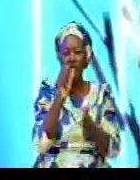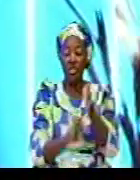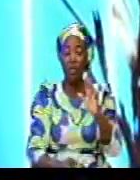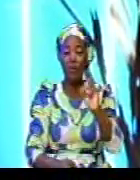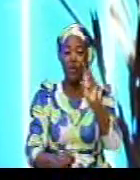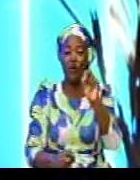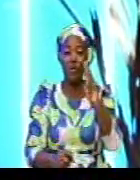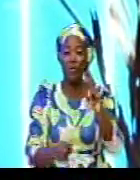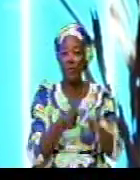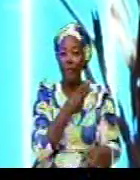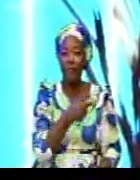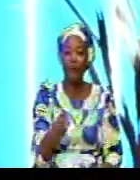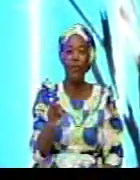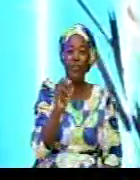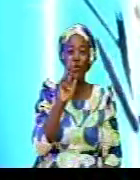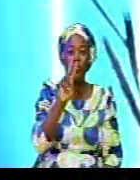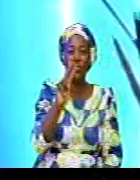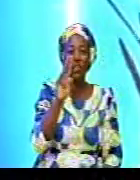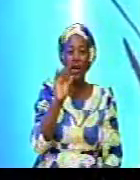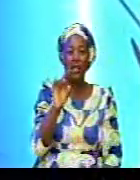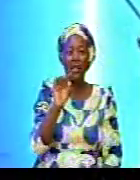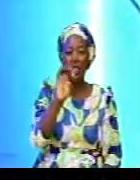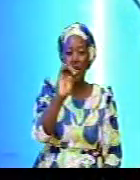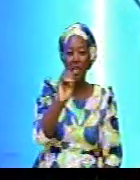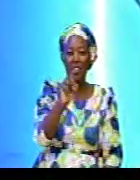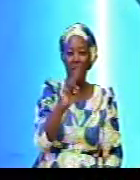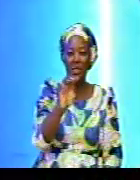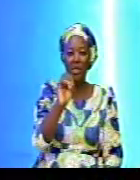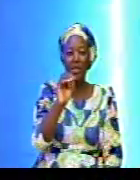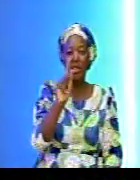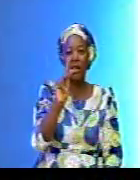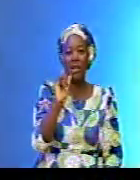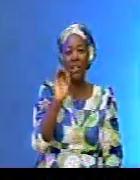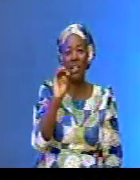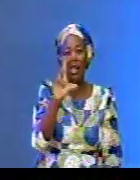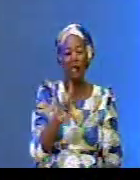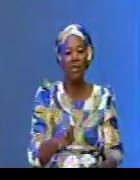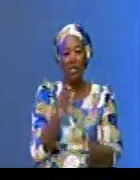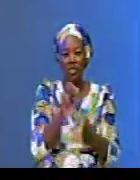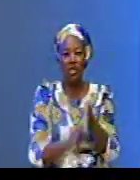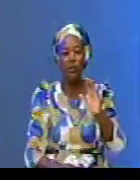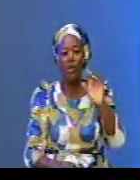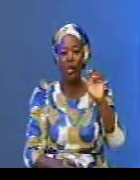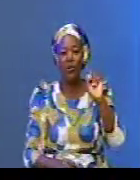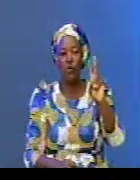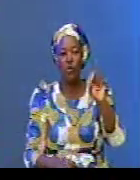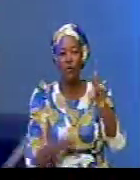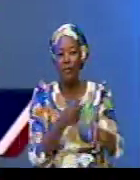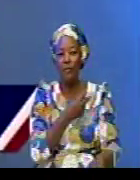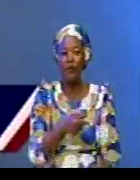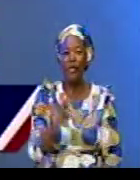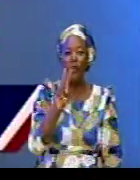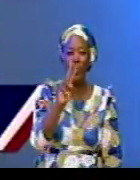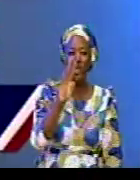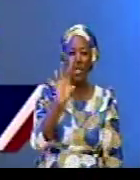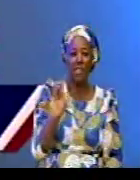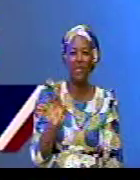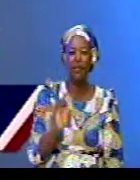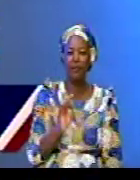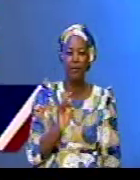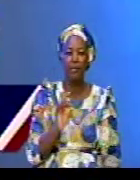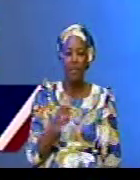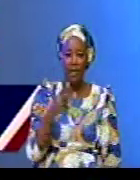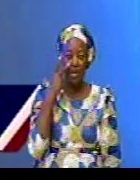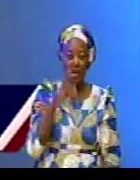at Ezekiel chapter 12, verse 28. Ezekiel